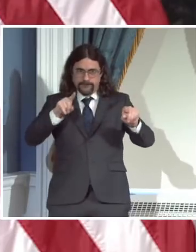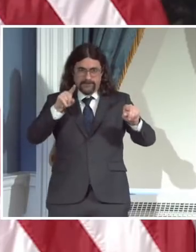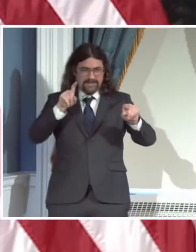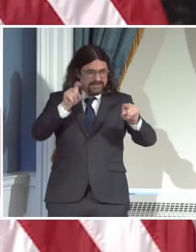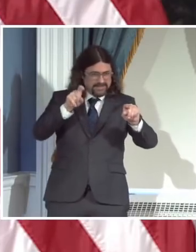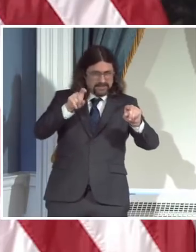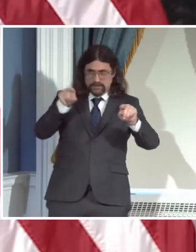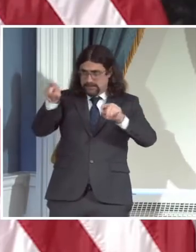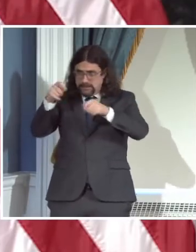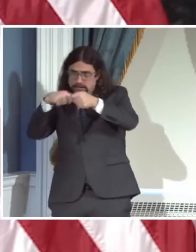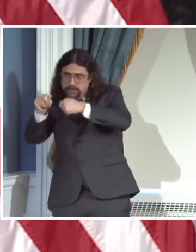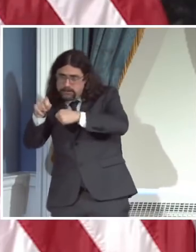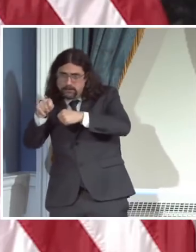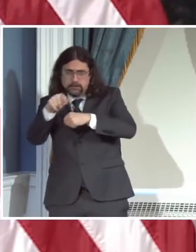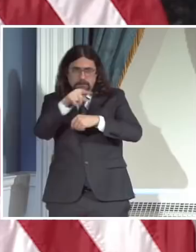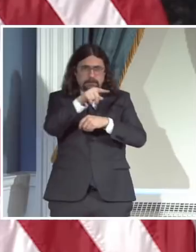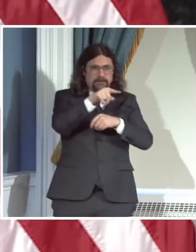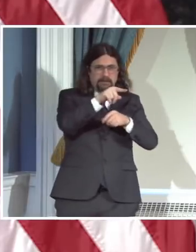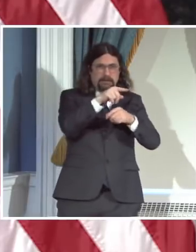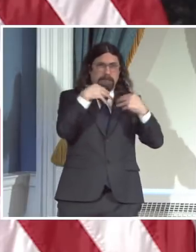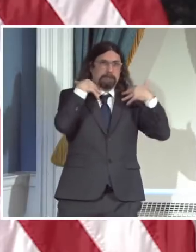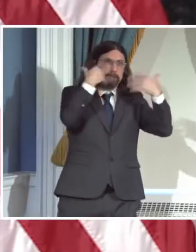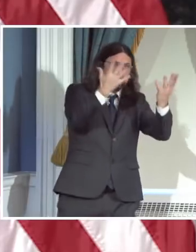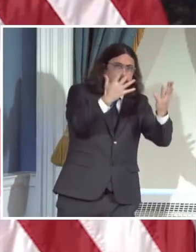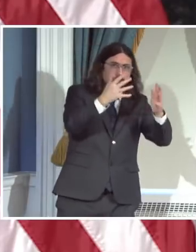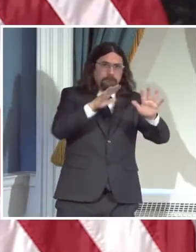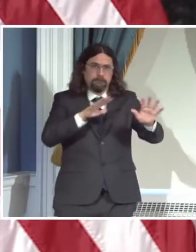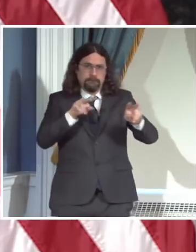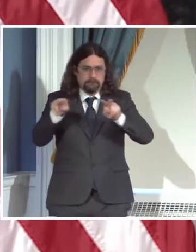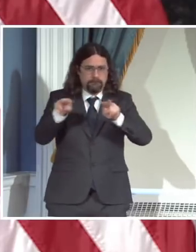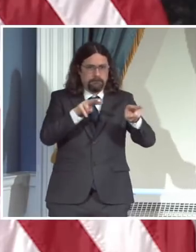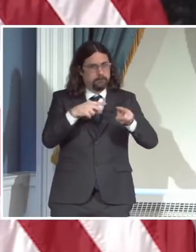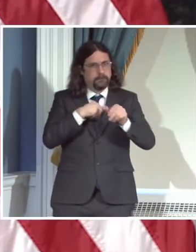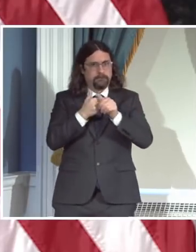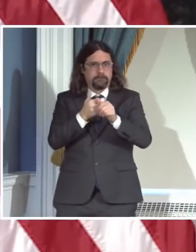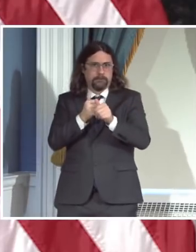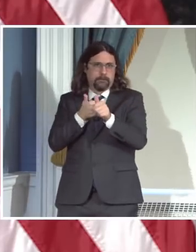an eye constantly on that personnel situation and update you regularly.